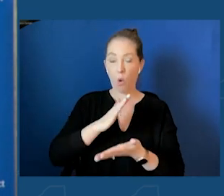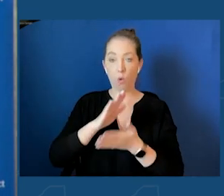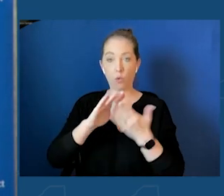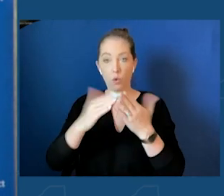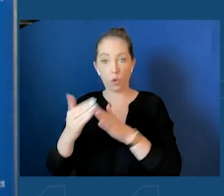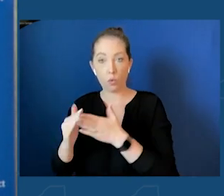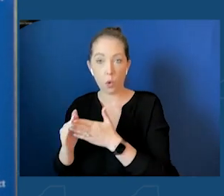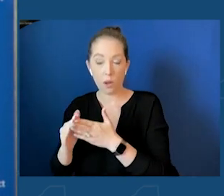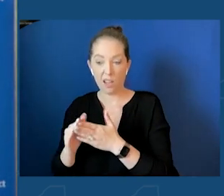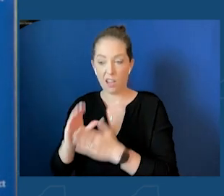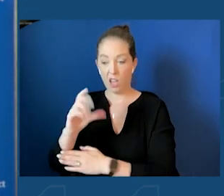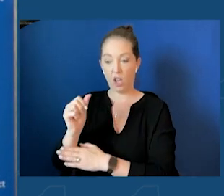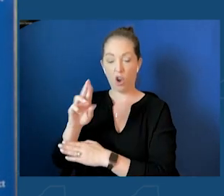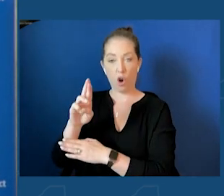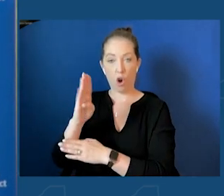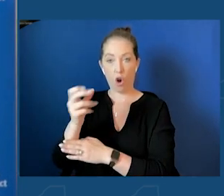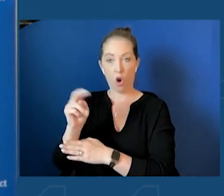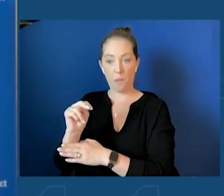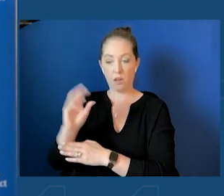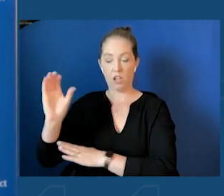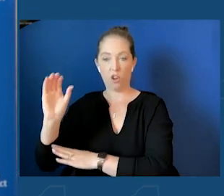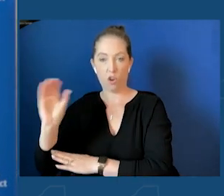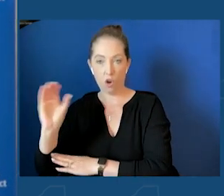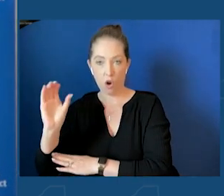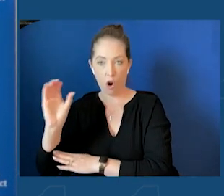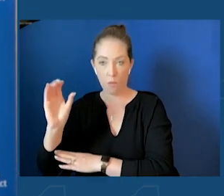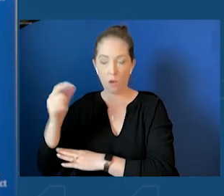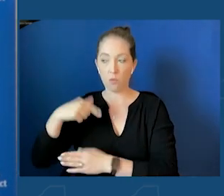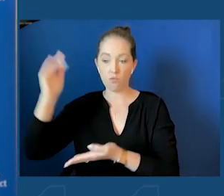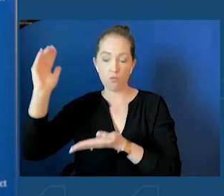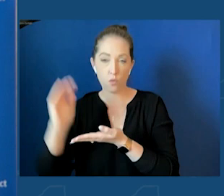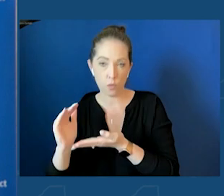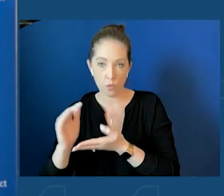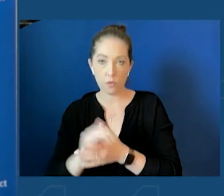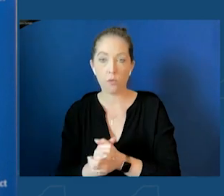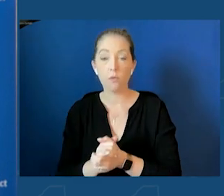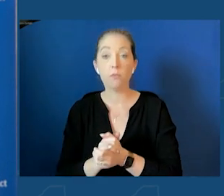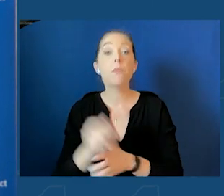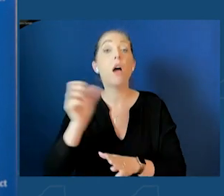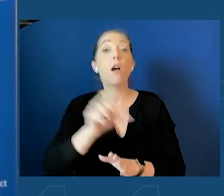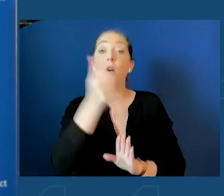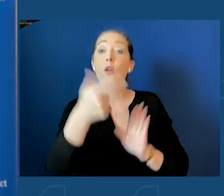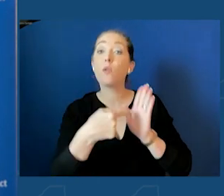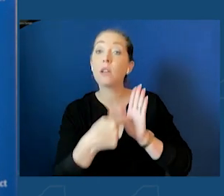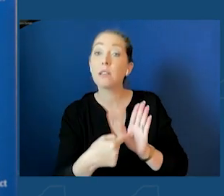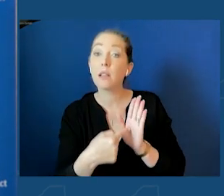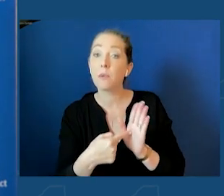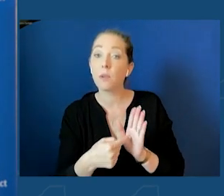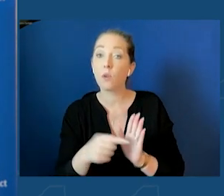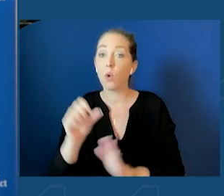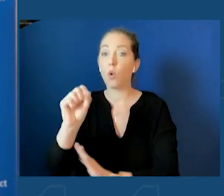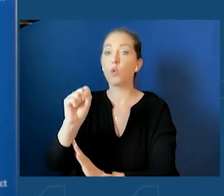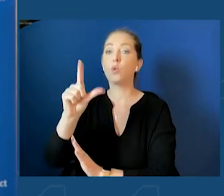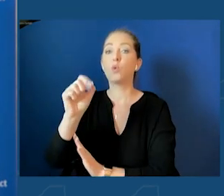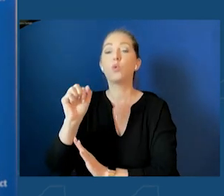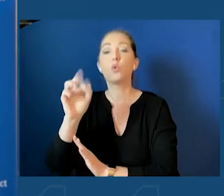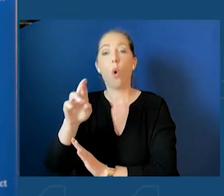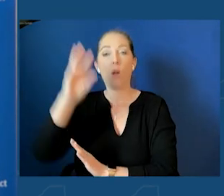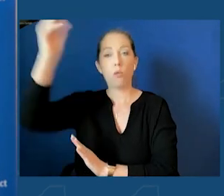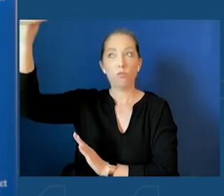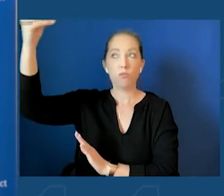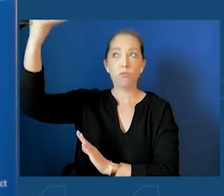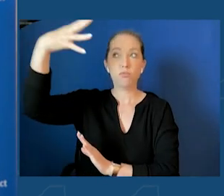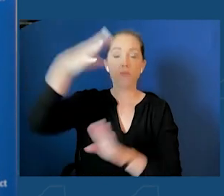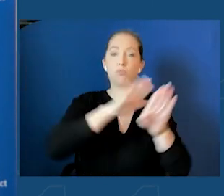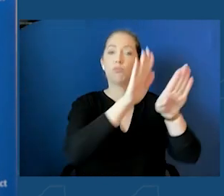footprint for a healthier world. As another meaningful example, the solar arrays you see across the street